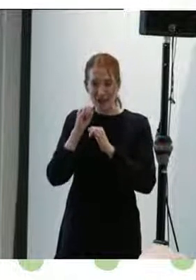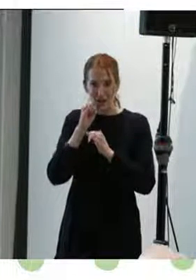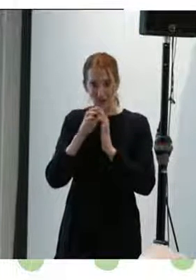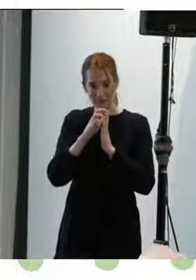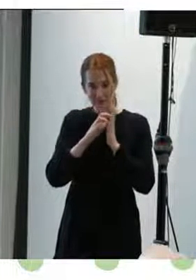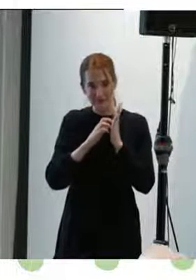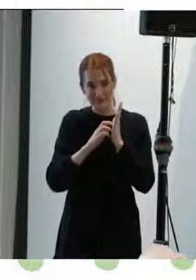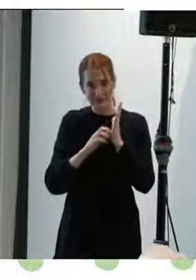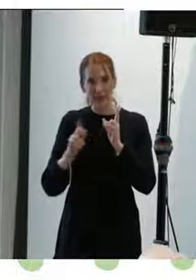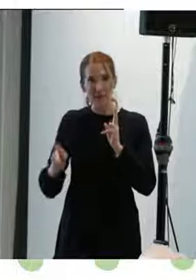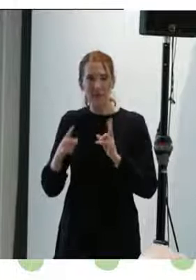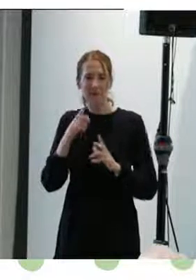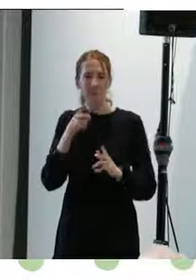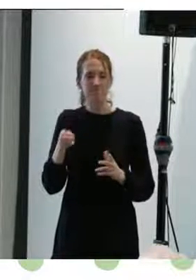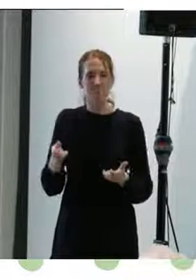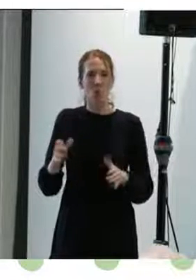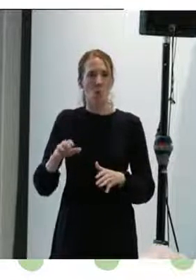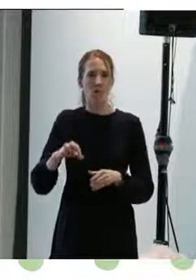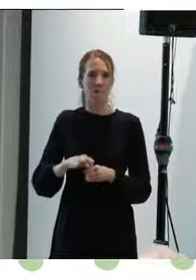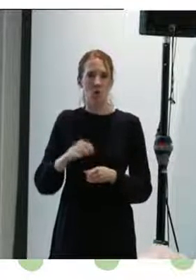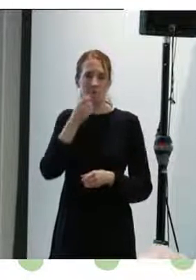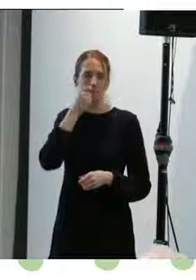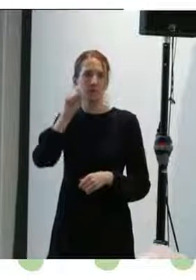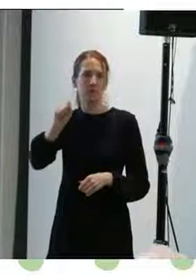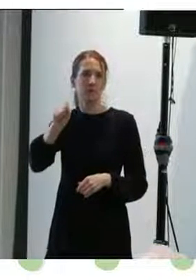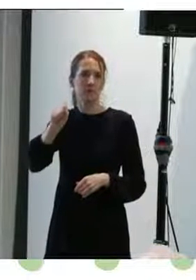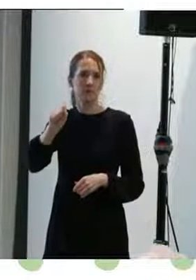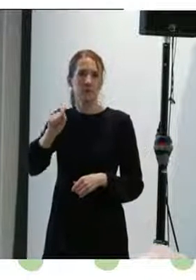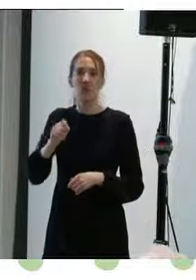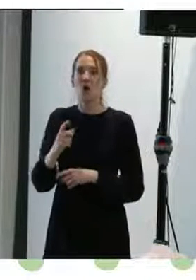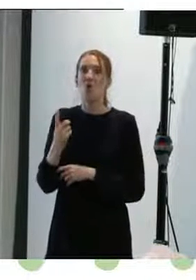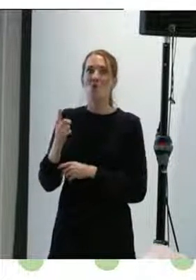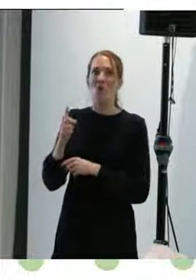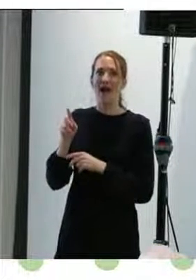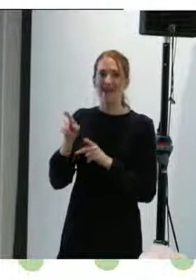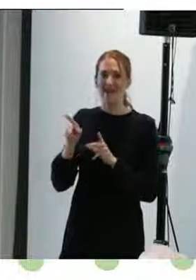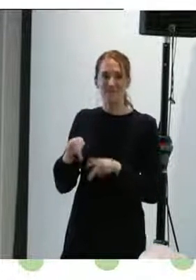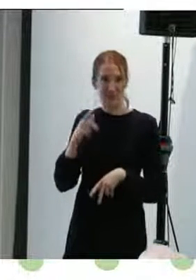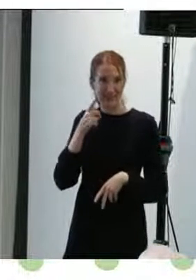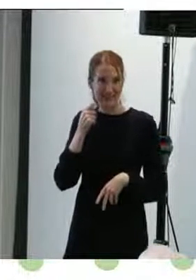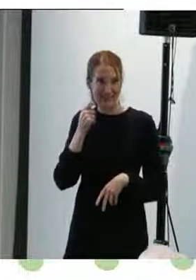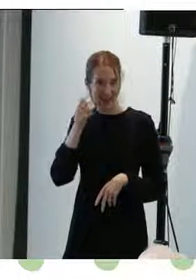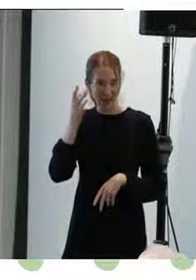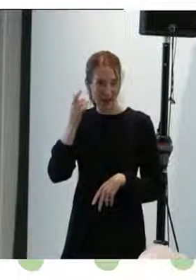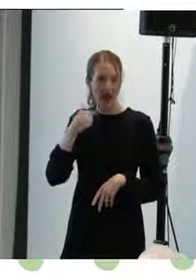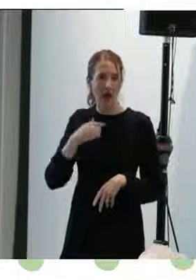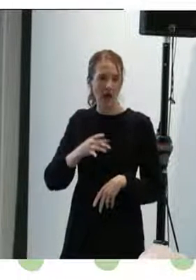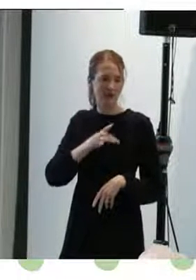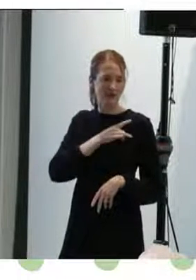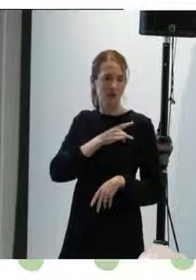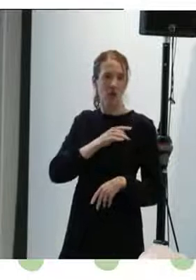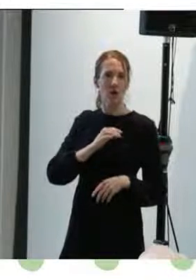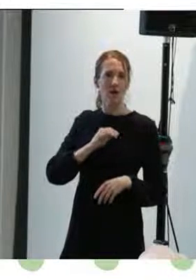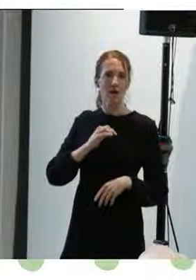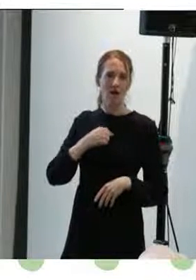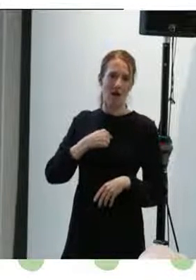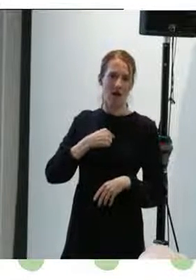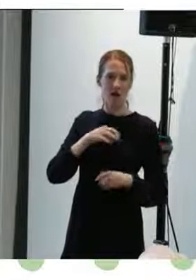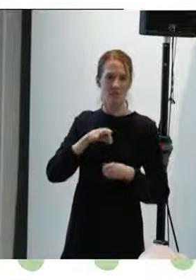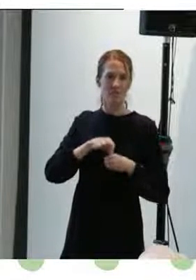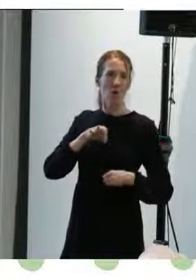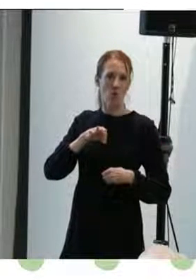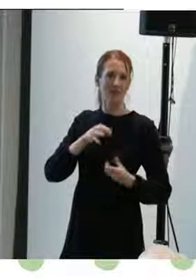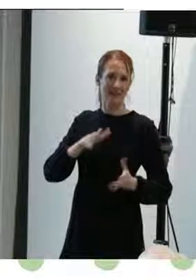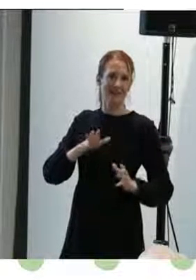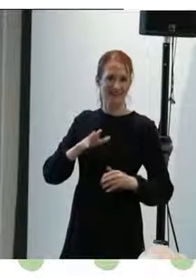me why they did not want to vote. And one person even laughed at me for wearing an I voted sticker. And so